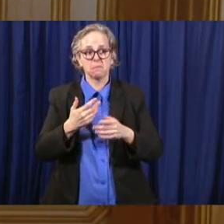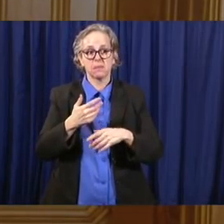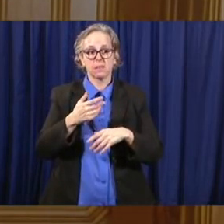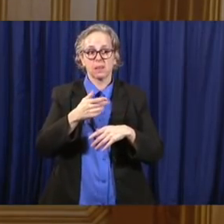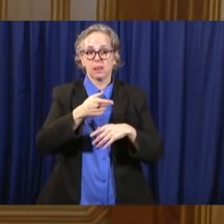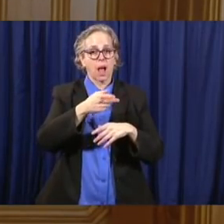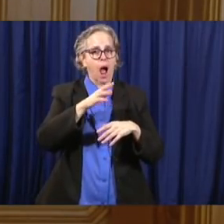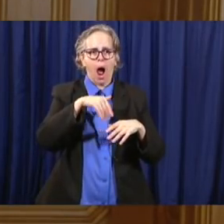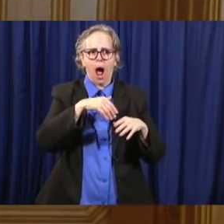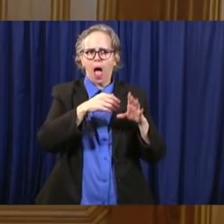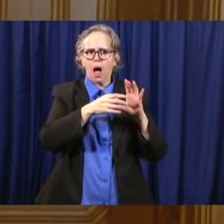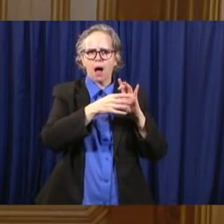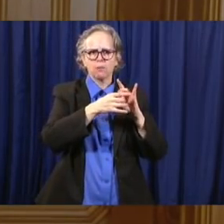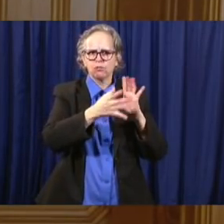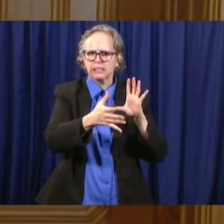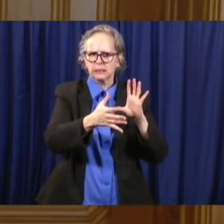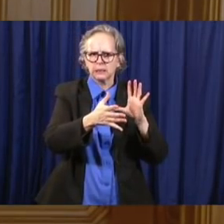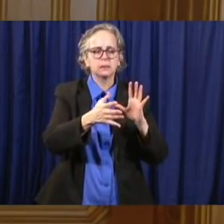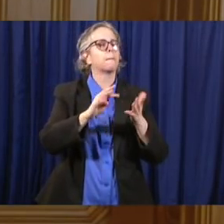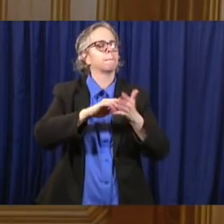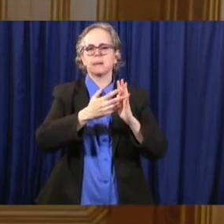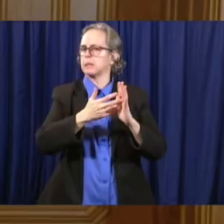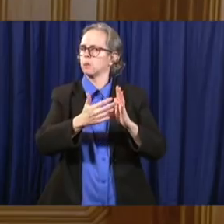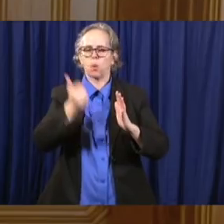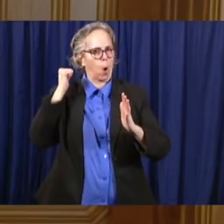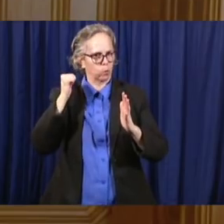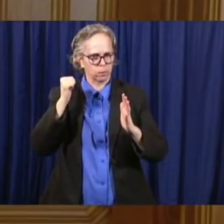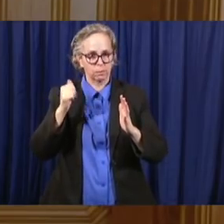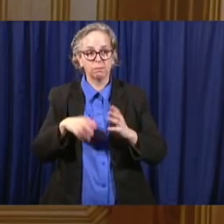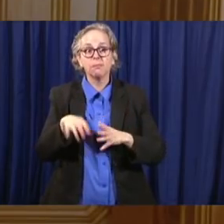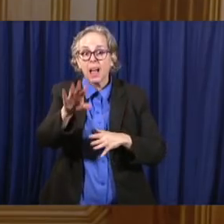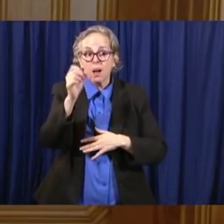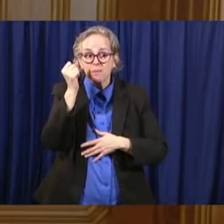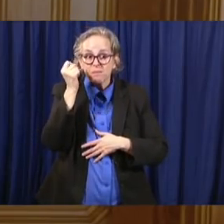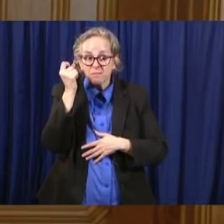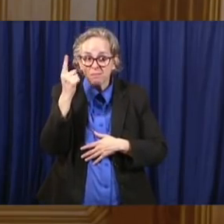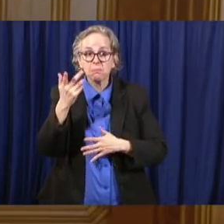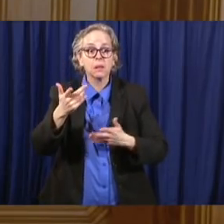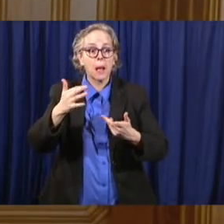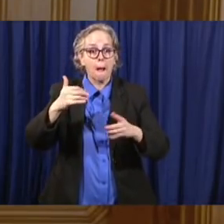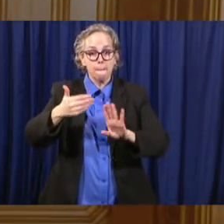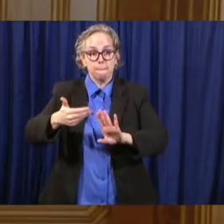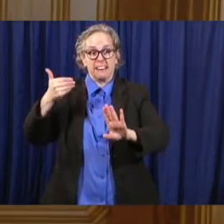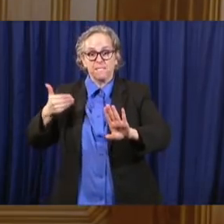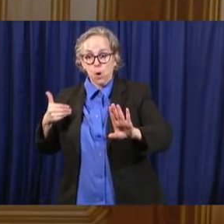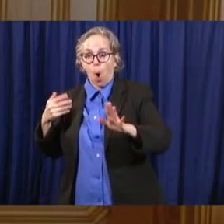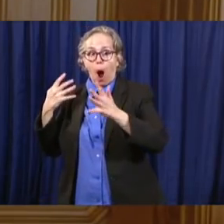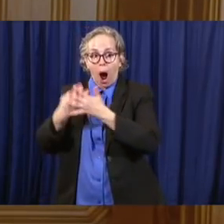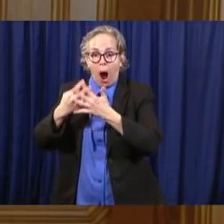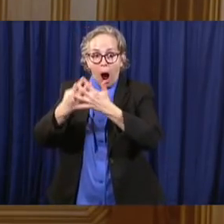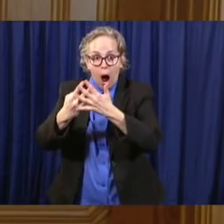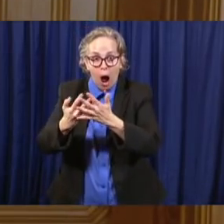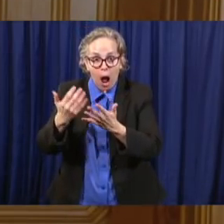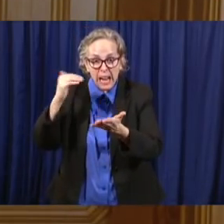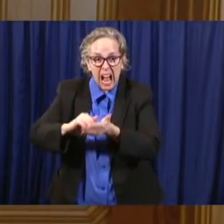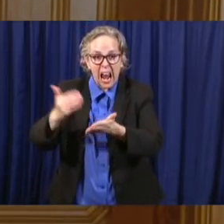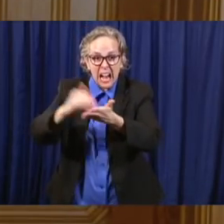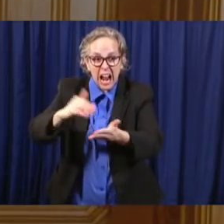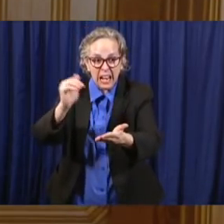out those who have a prior incarceration in Ohio. In other words, someone who's already been in prison once before.